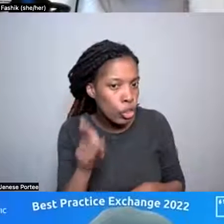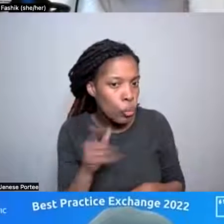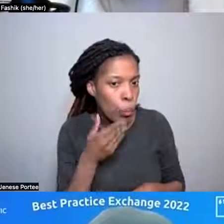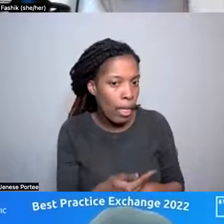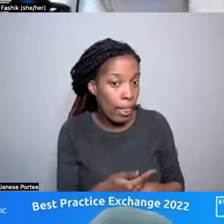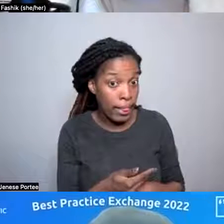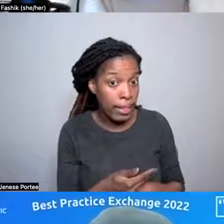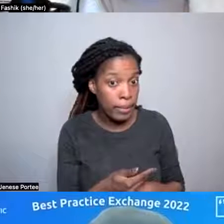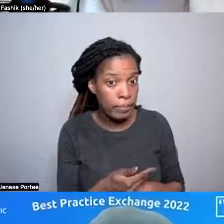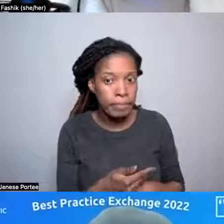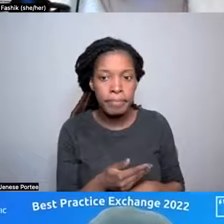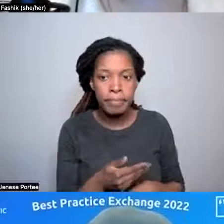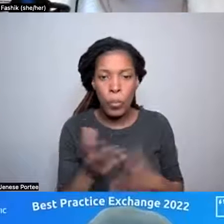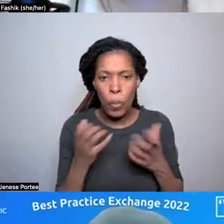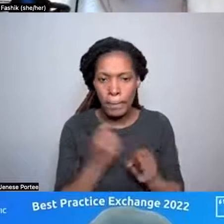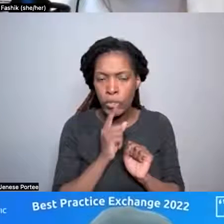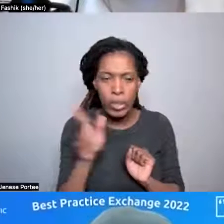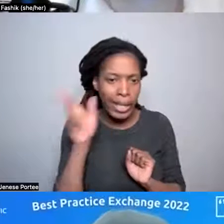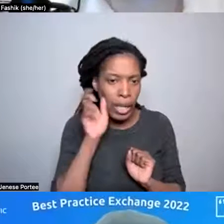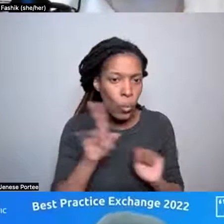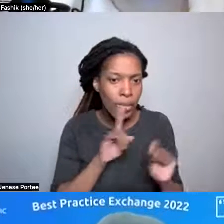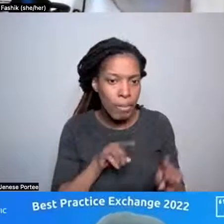well, hear your response? Thank you.